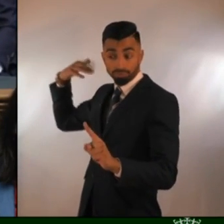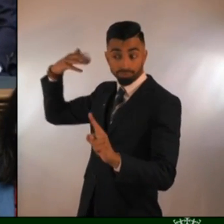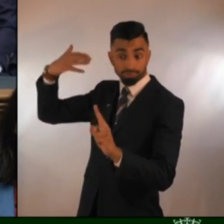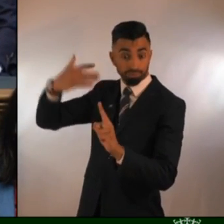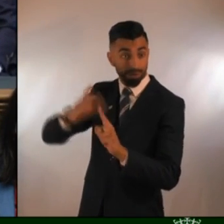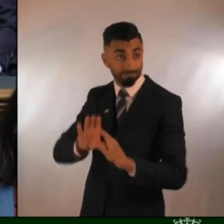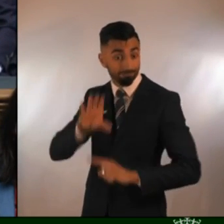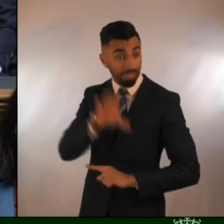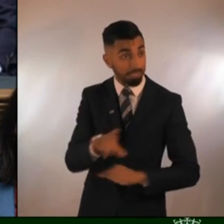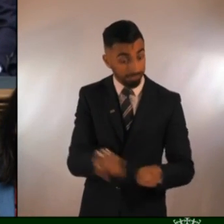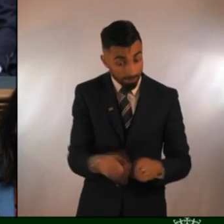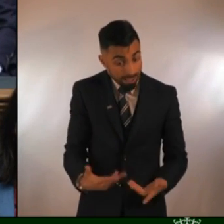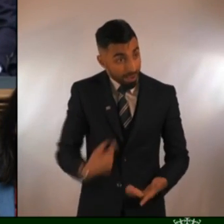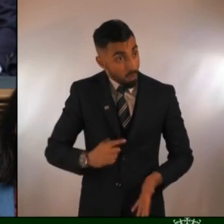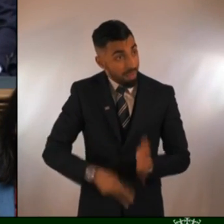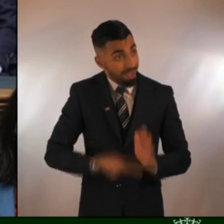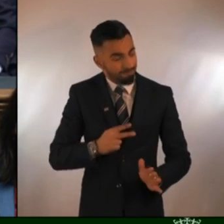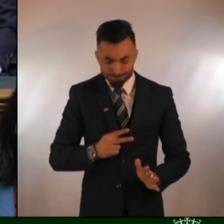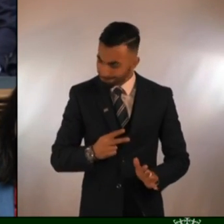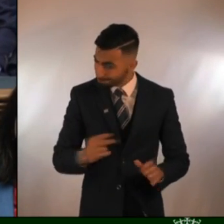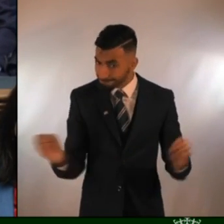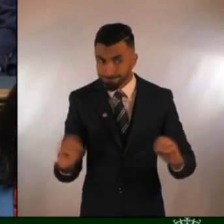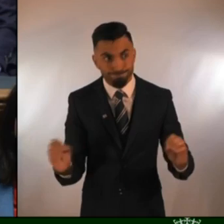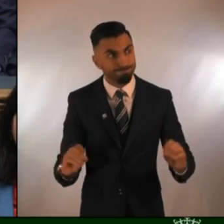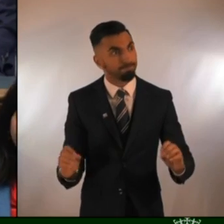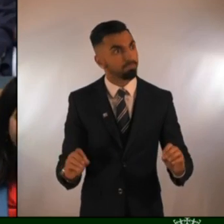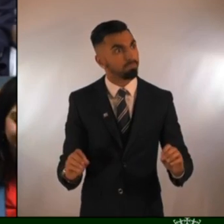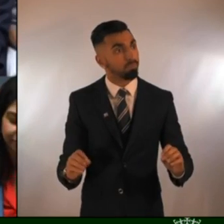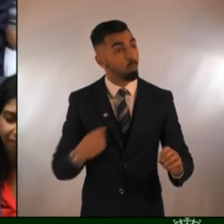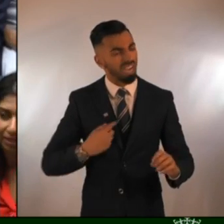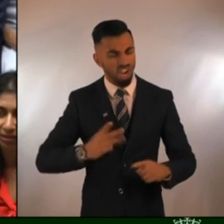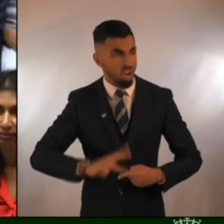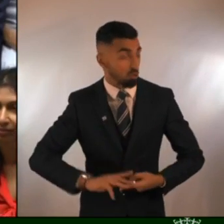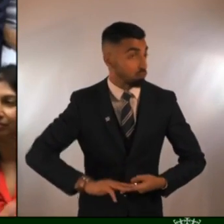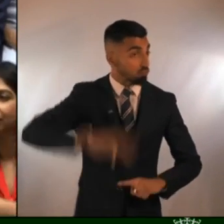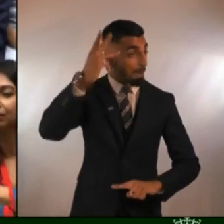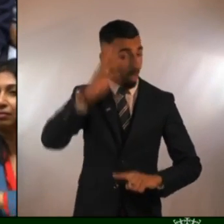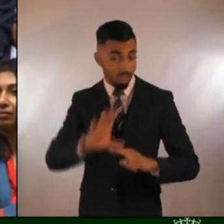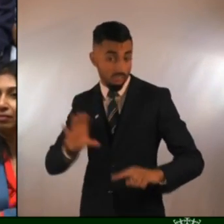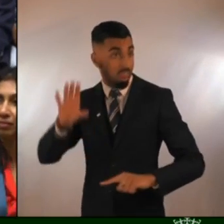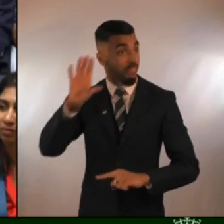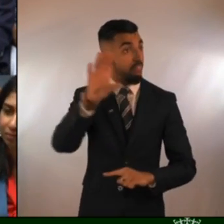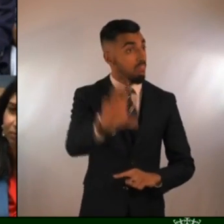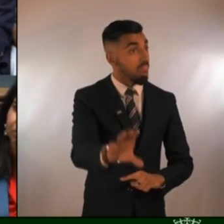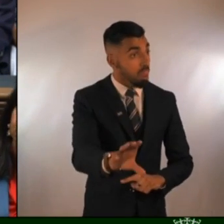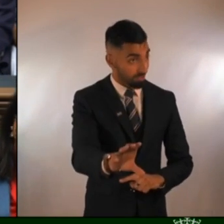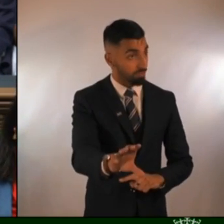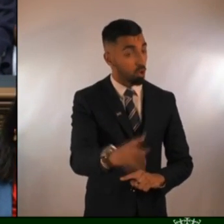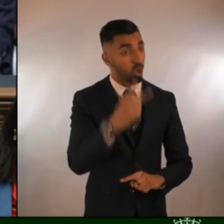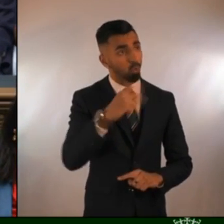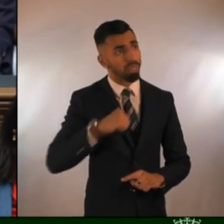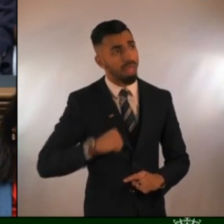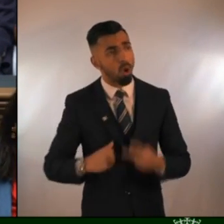the last 40 years in real terms, we're tripling it. Capital budgets in 24-25 alone will